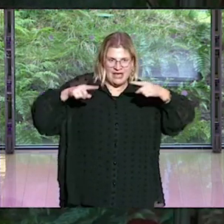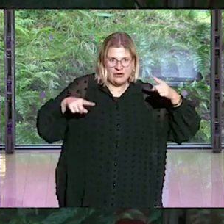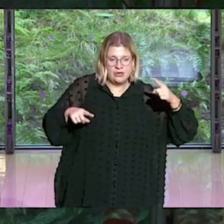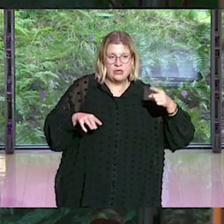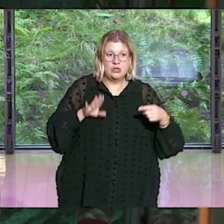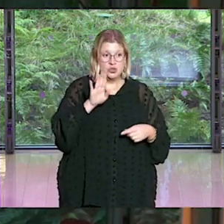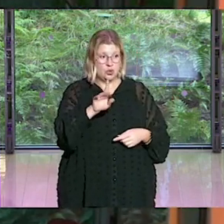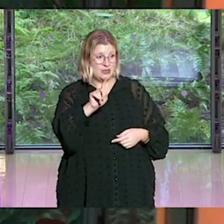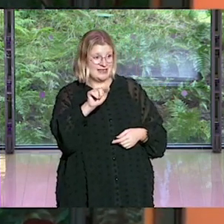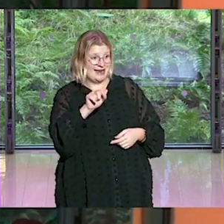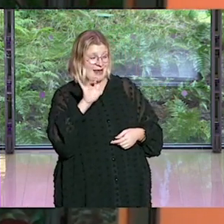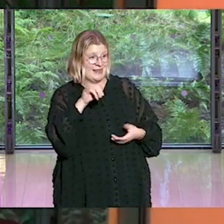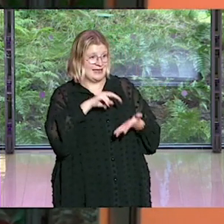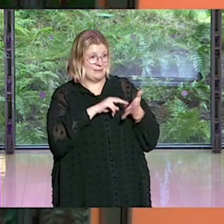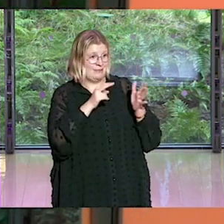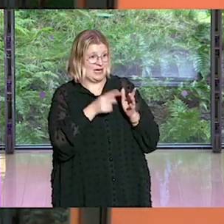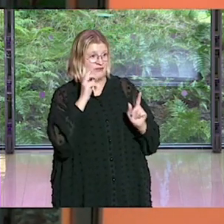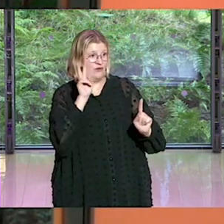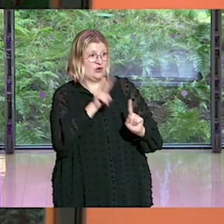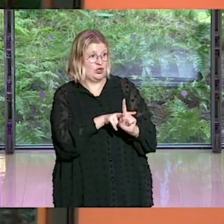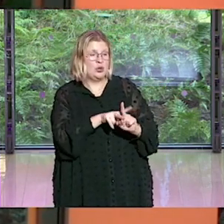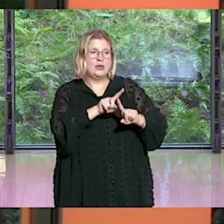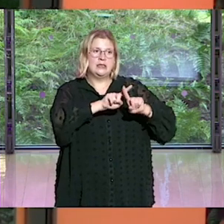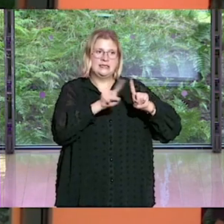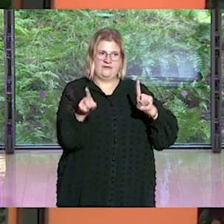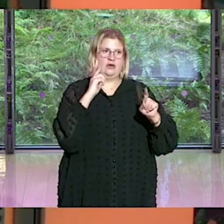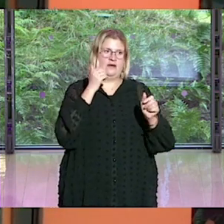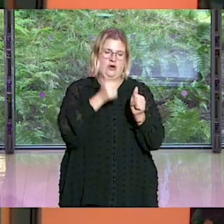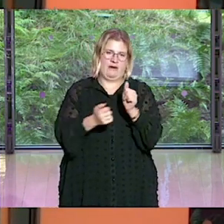data you find meaningful is going to be different.